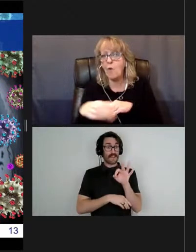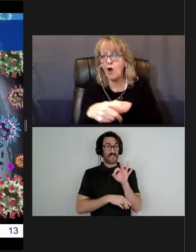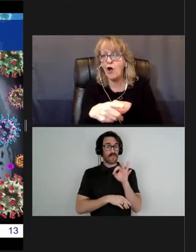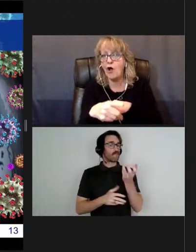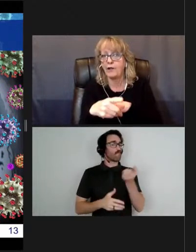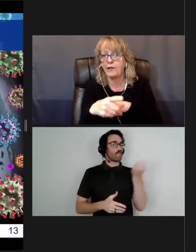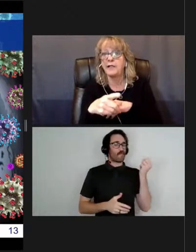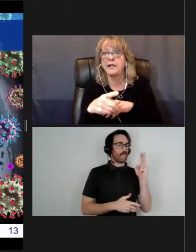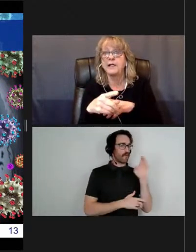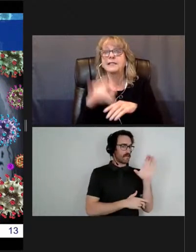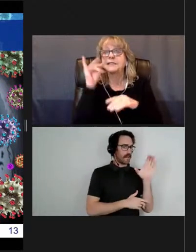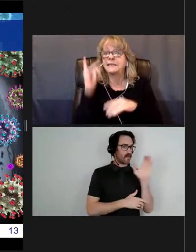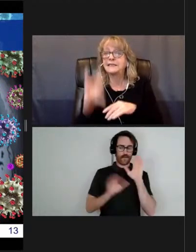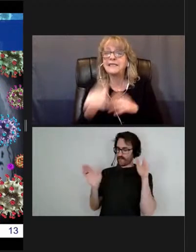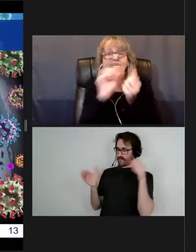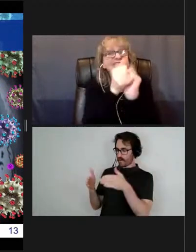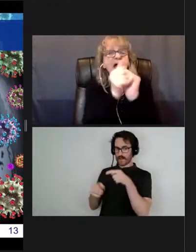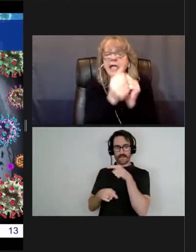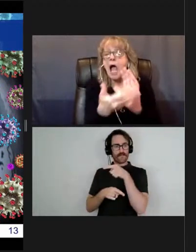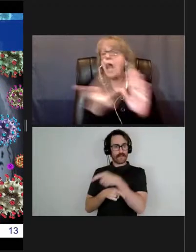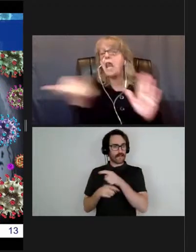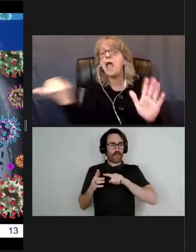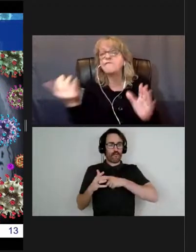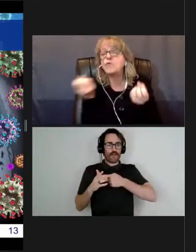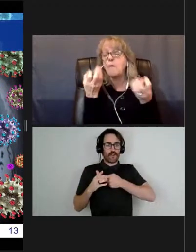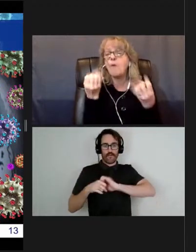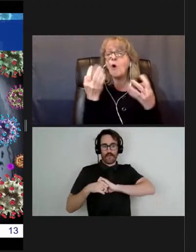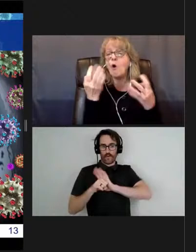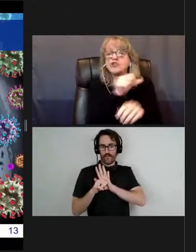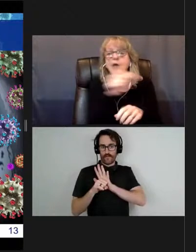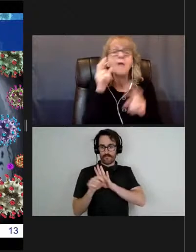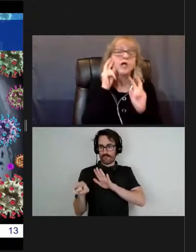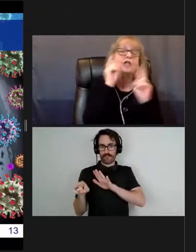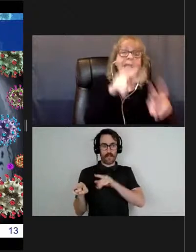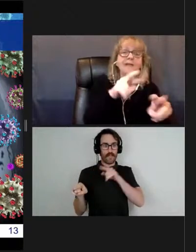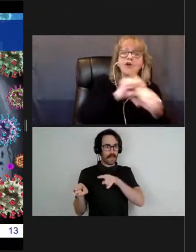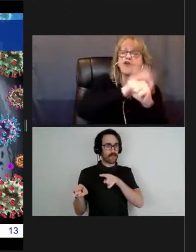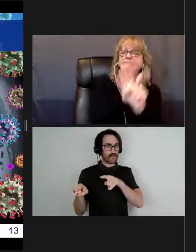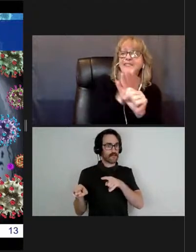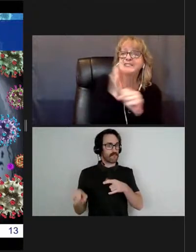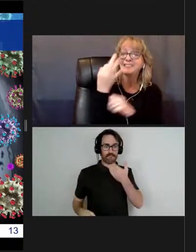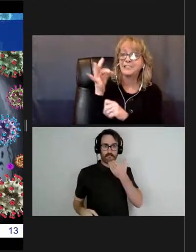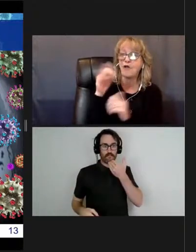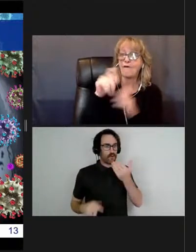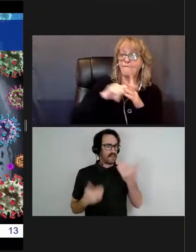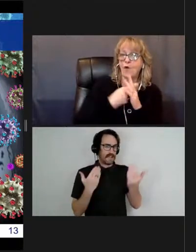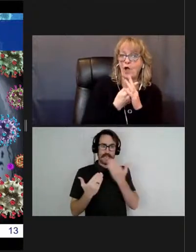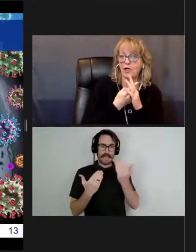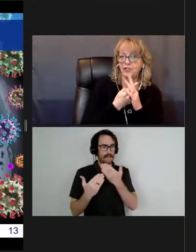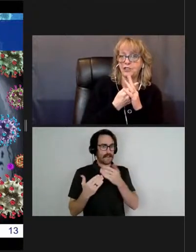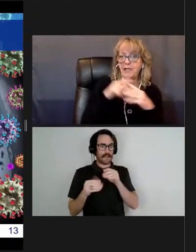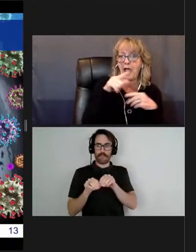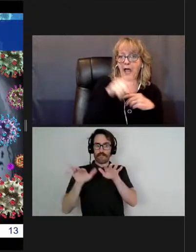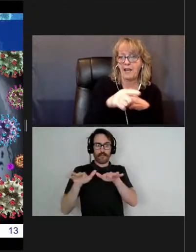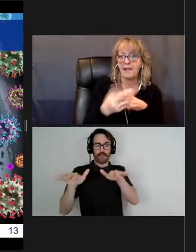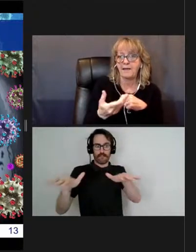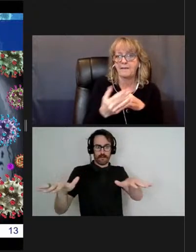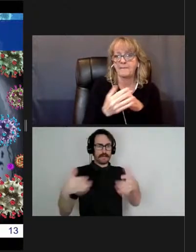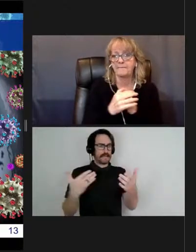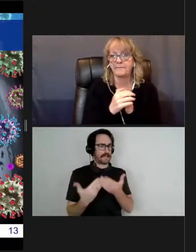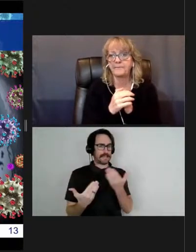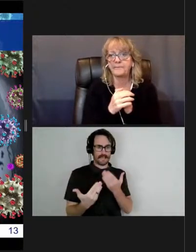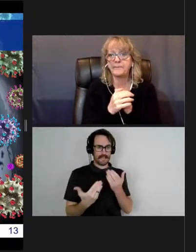we just look at the wild virus, the original virus, which frankly was very good at transmitting all by itself,